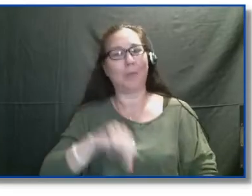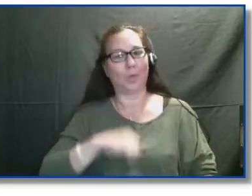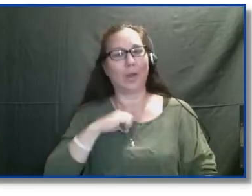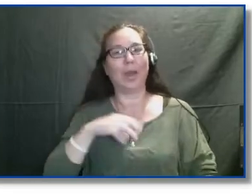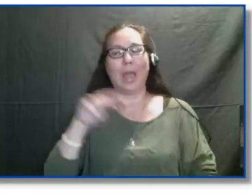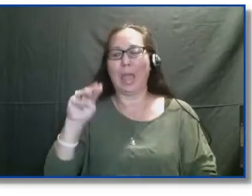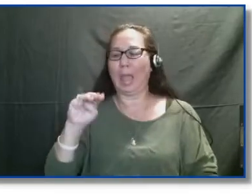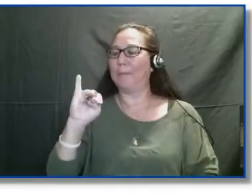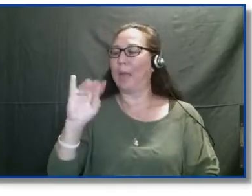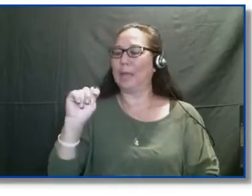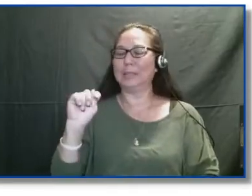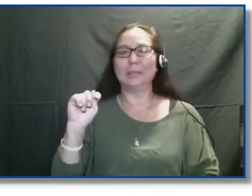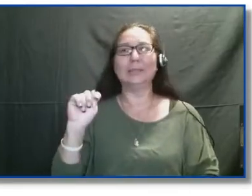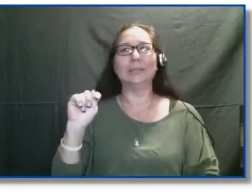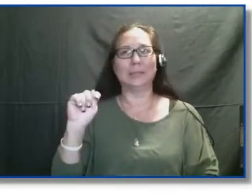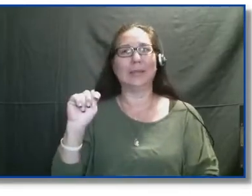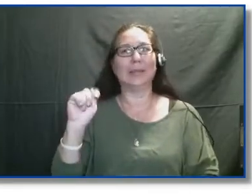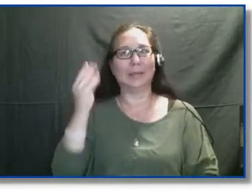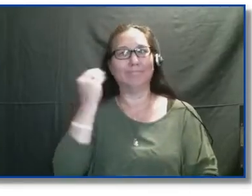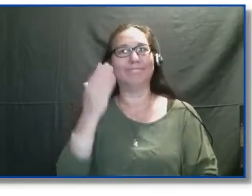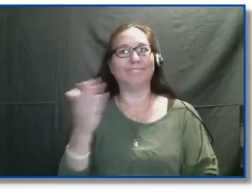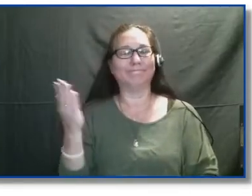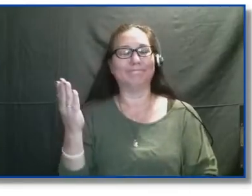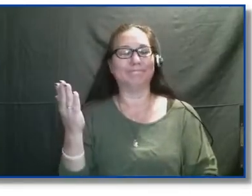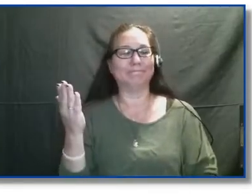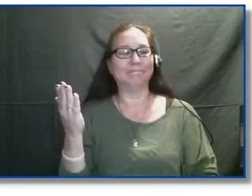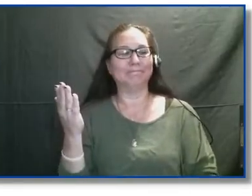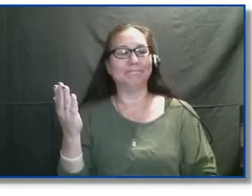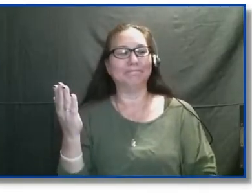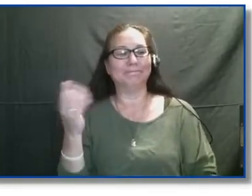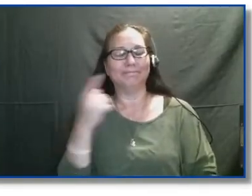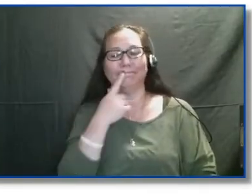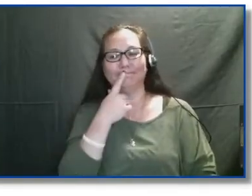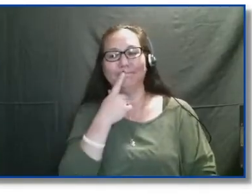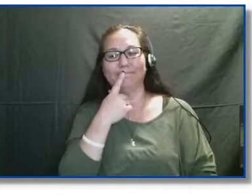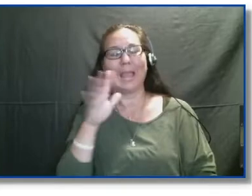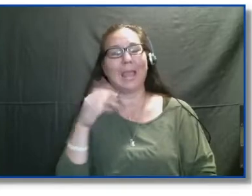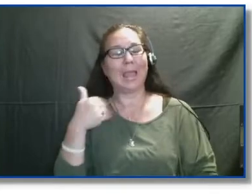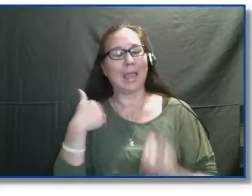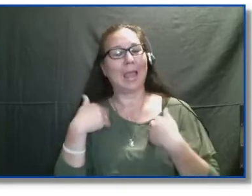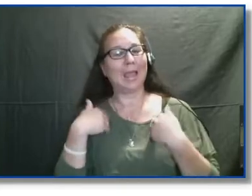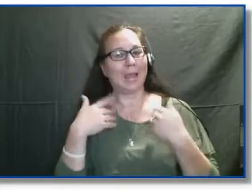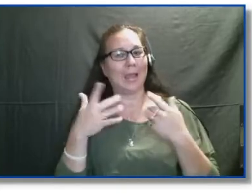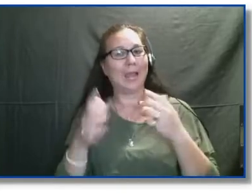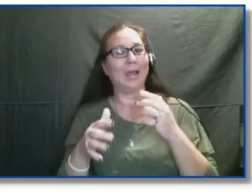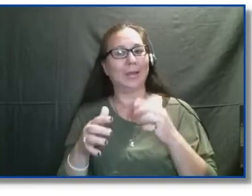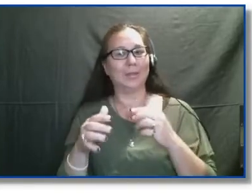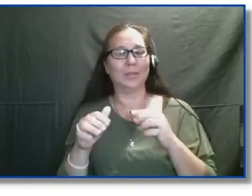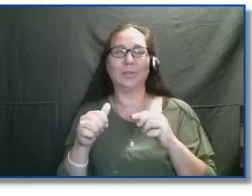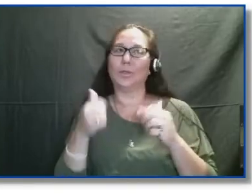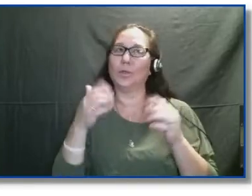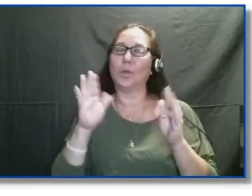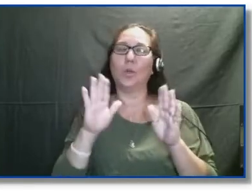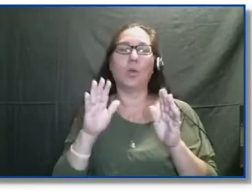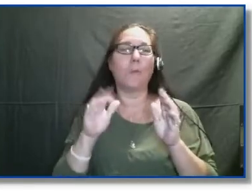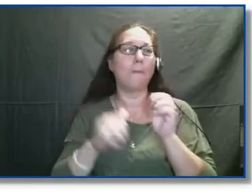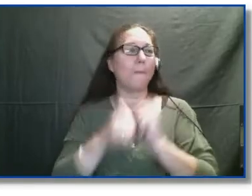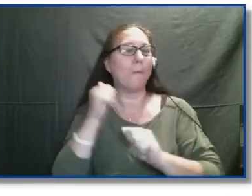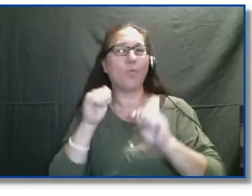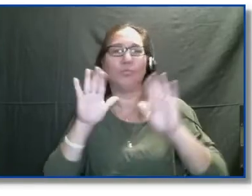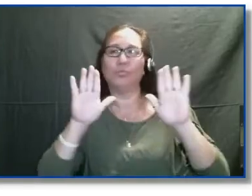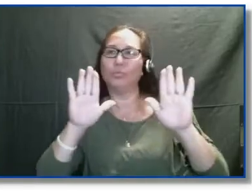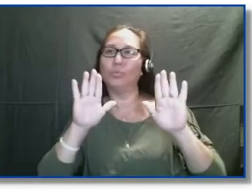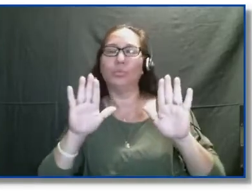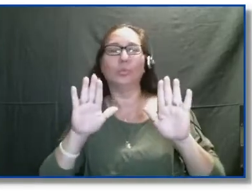MIT has perhaps the most outstanding public art collection on any university campus in North